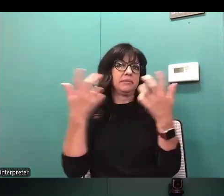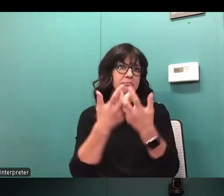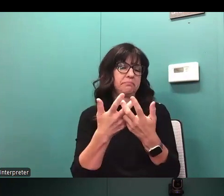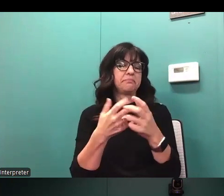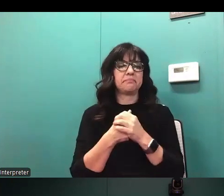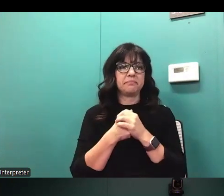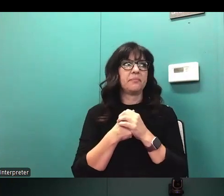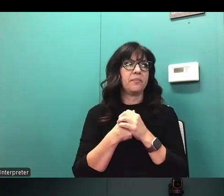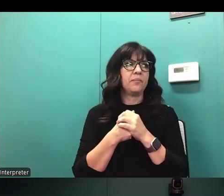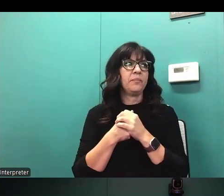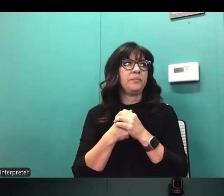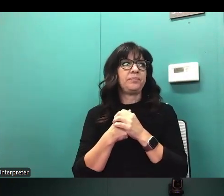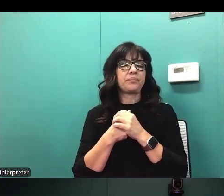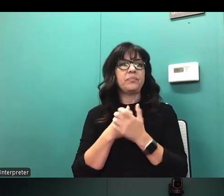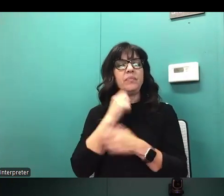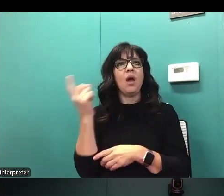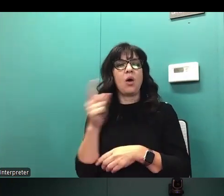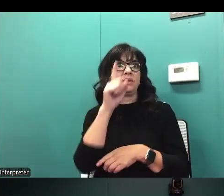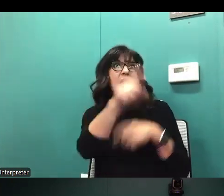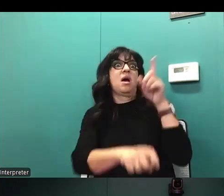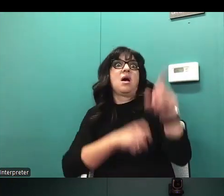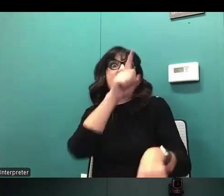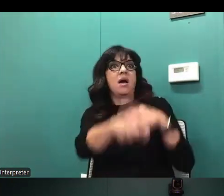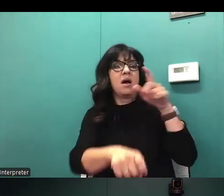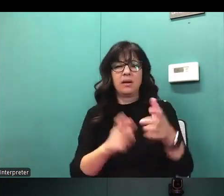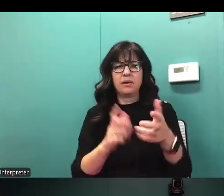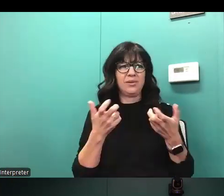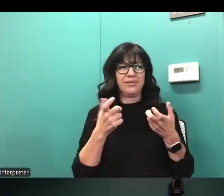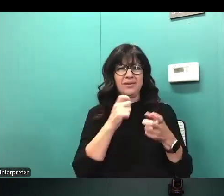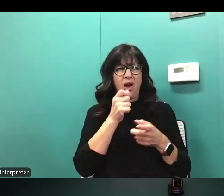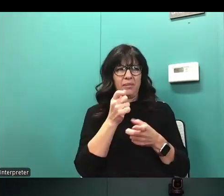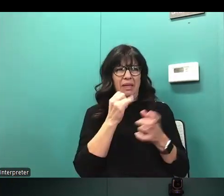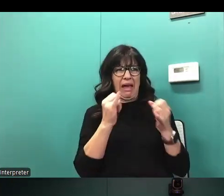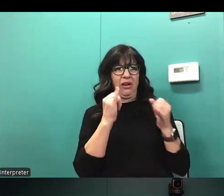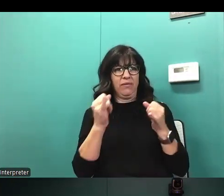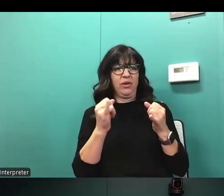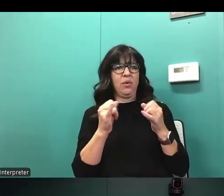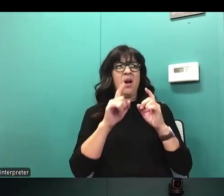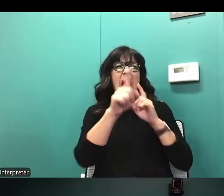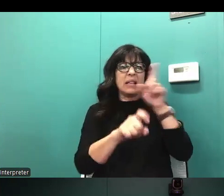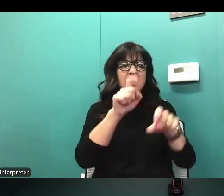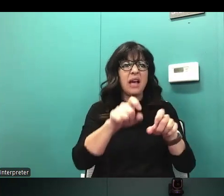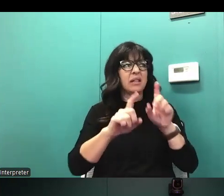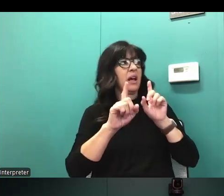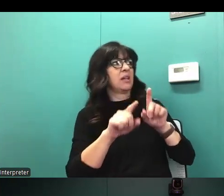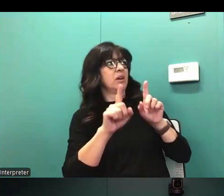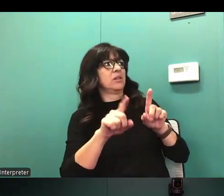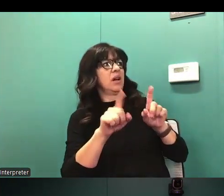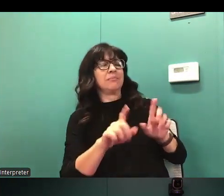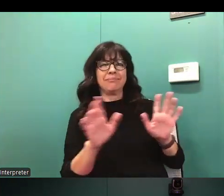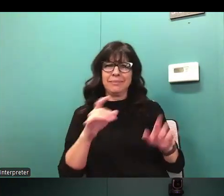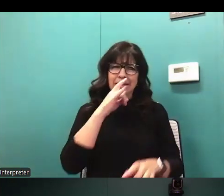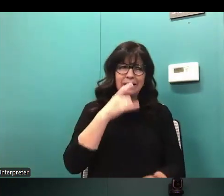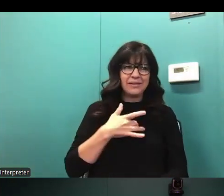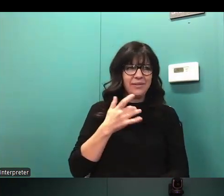3 comments. So it's not just, and we don't want it to be like you're in an interview and you're just answering like all these questions because kids feel